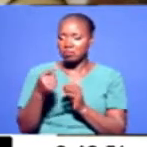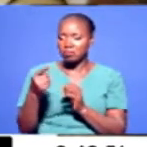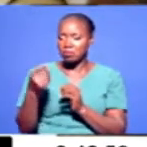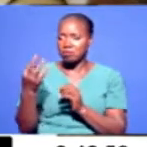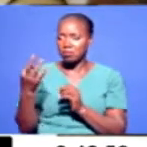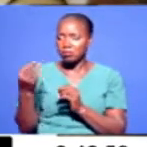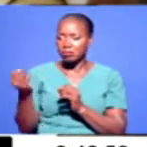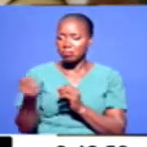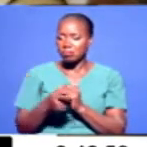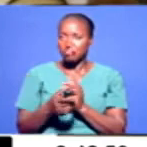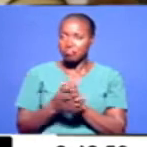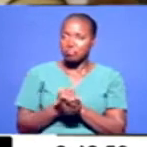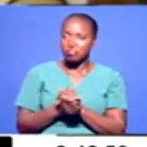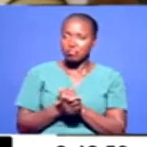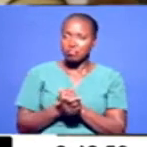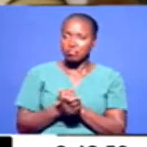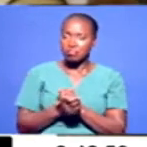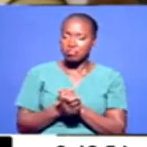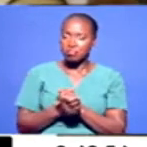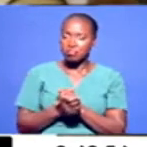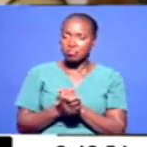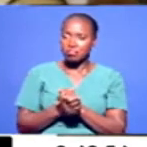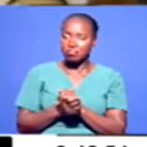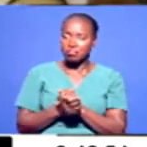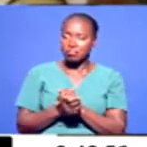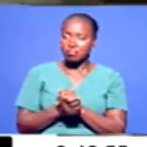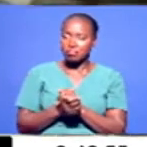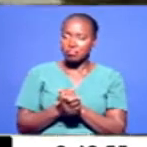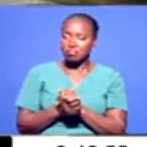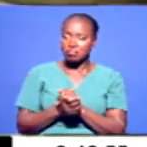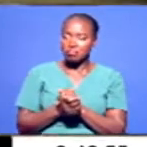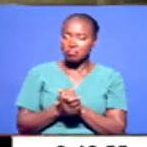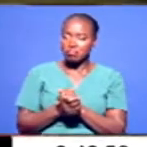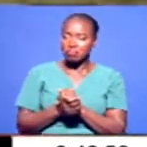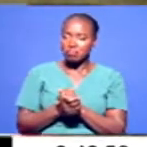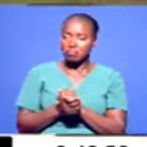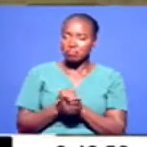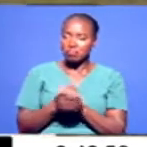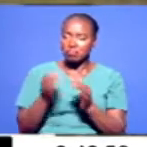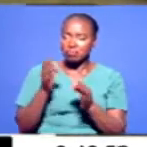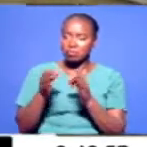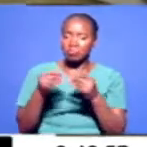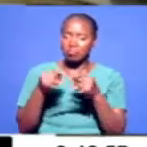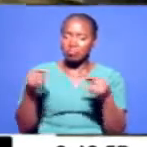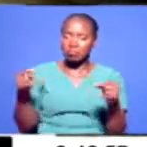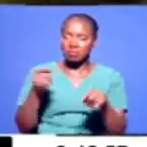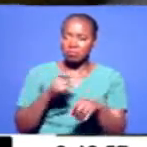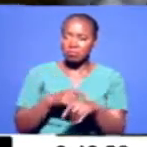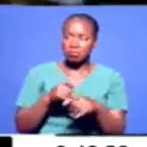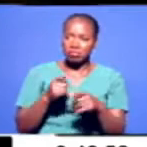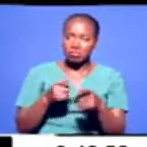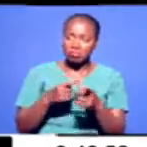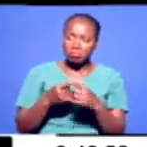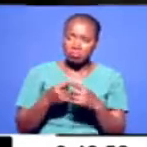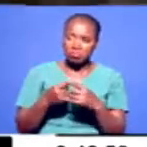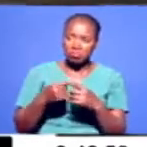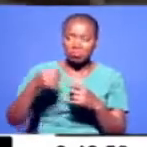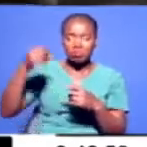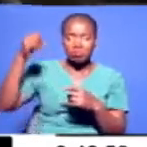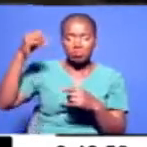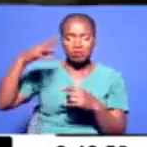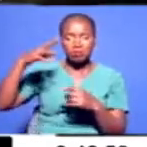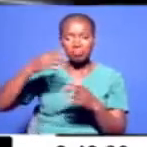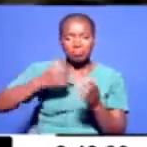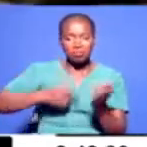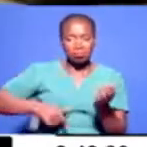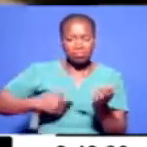guitar. That usually takes longer time than a solid body electric guitar, because